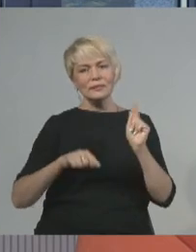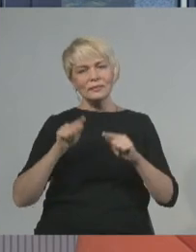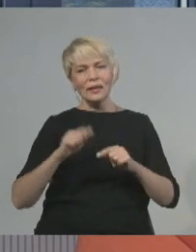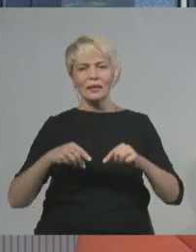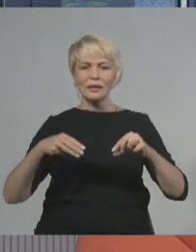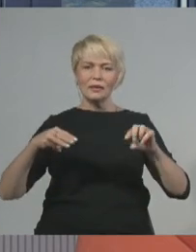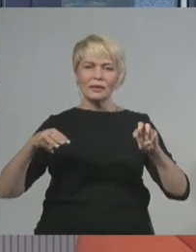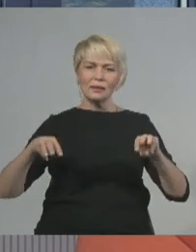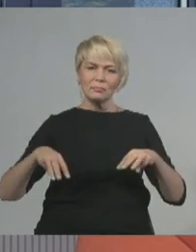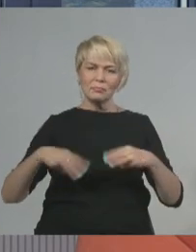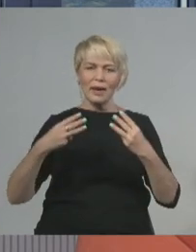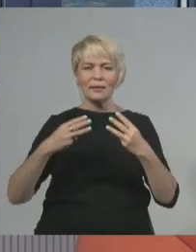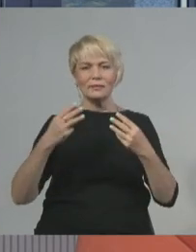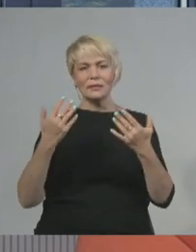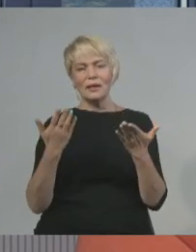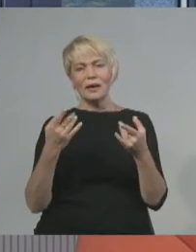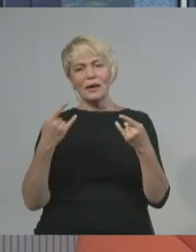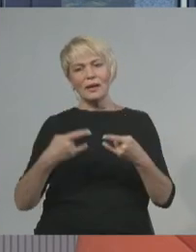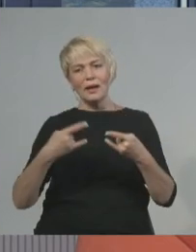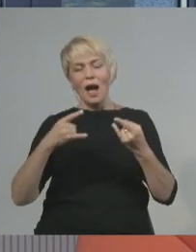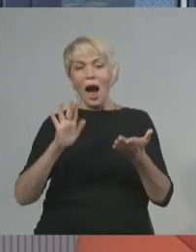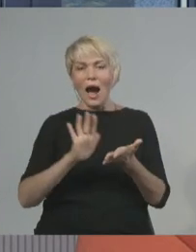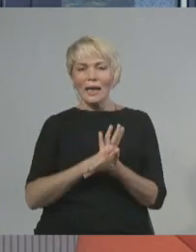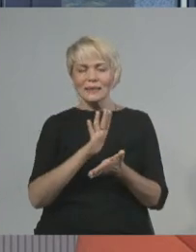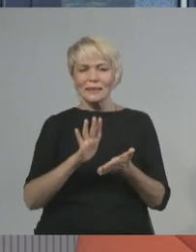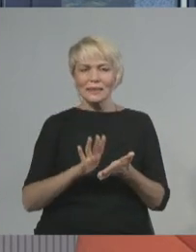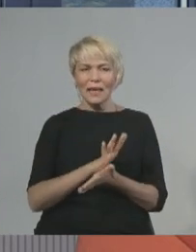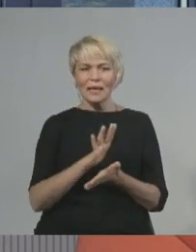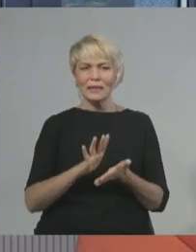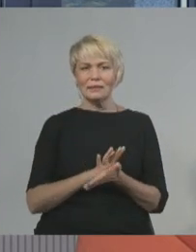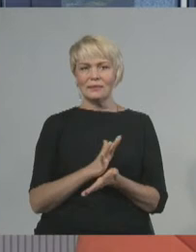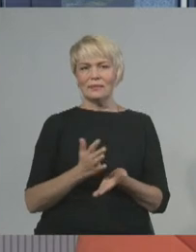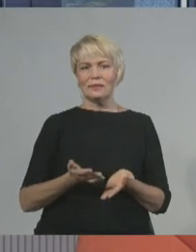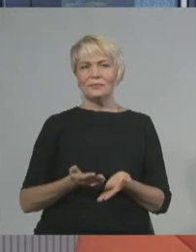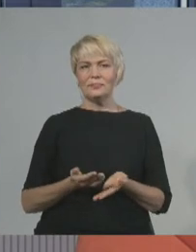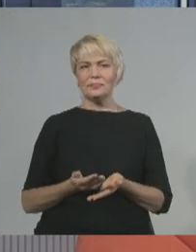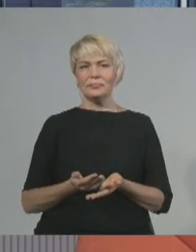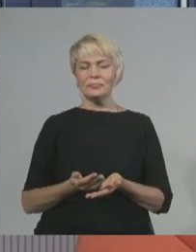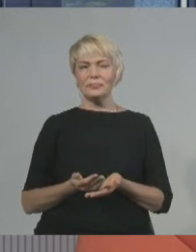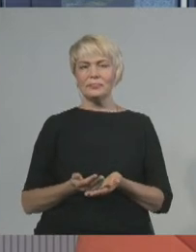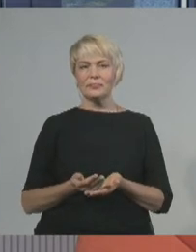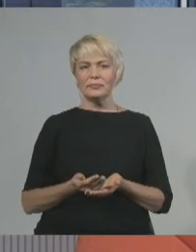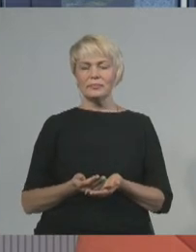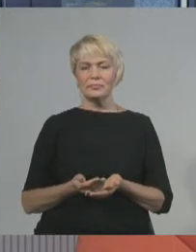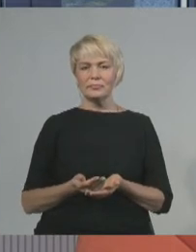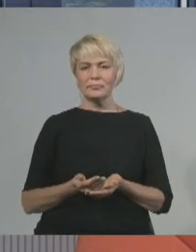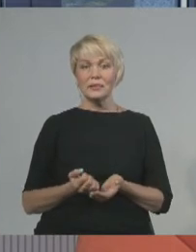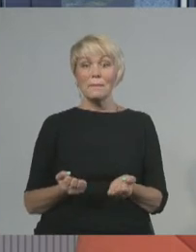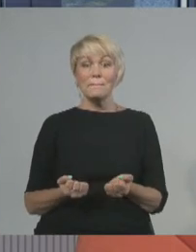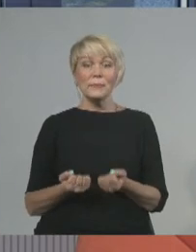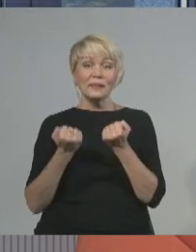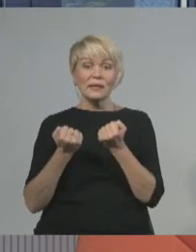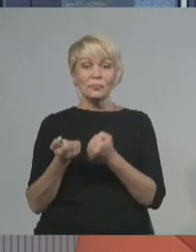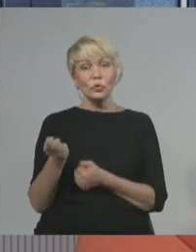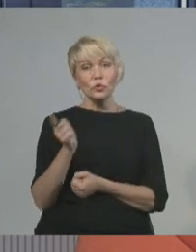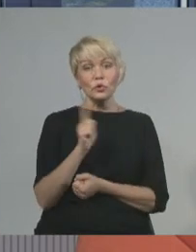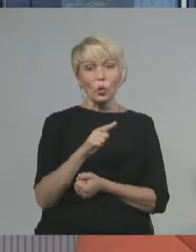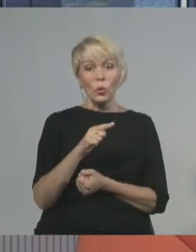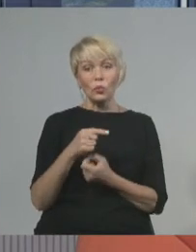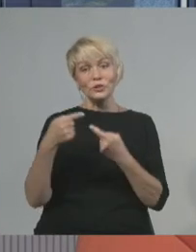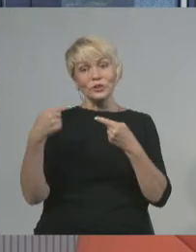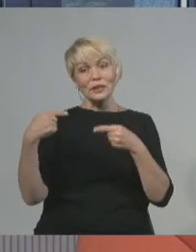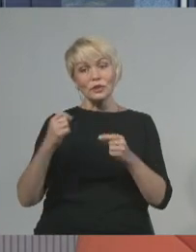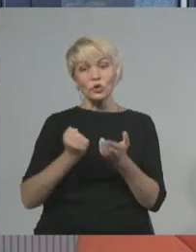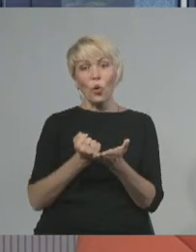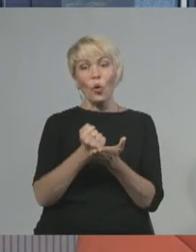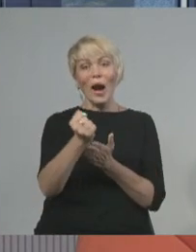whatever are clearly supportive of one candidate or one party over another to the